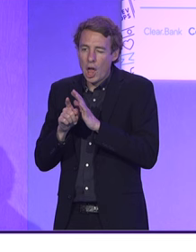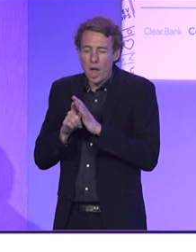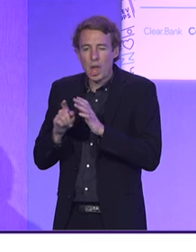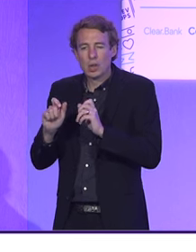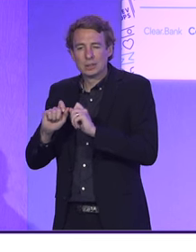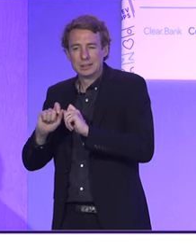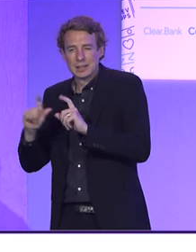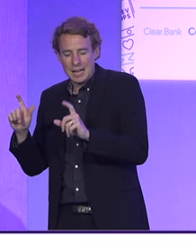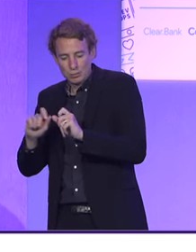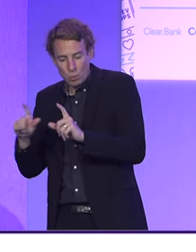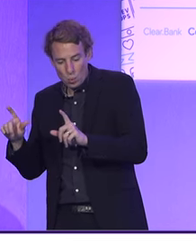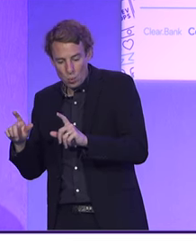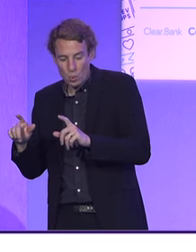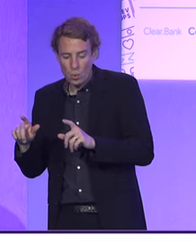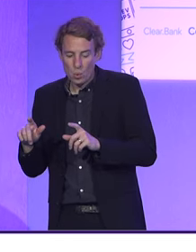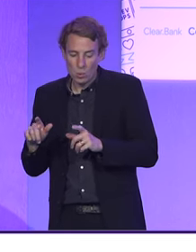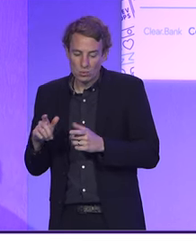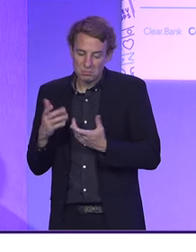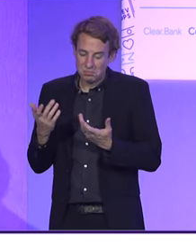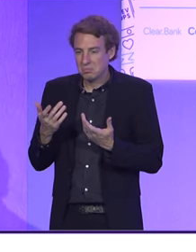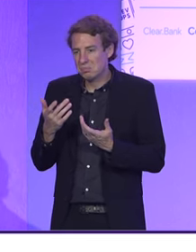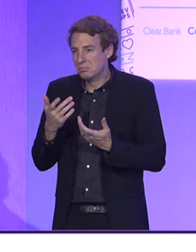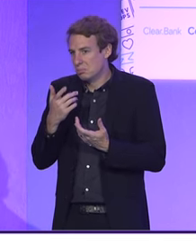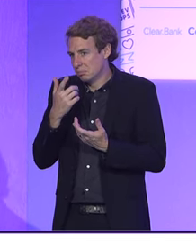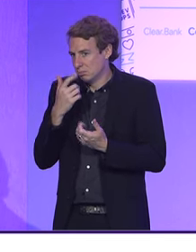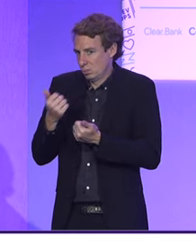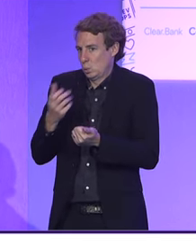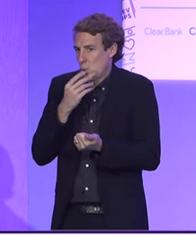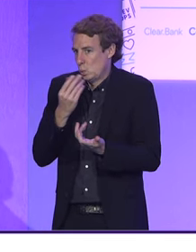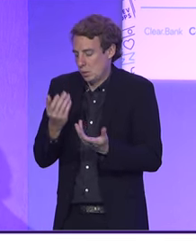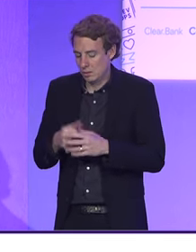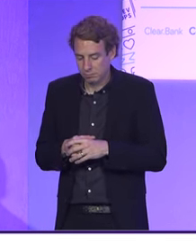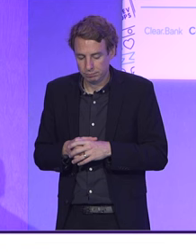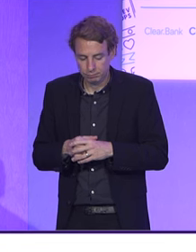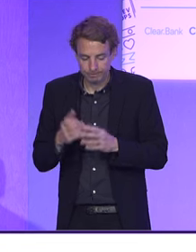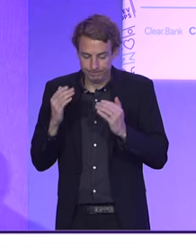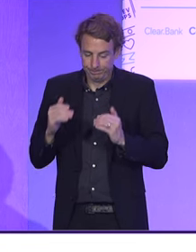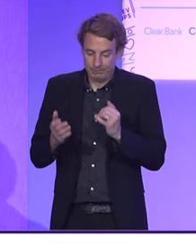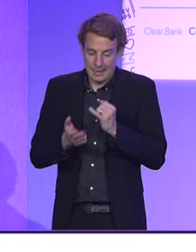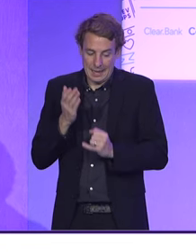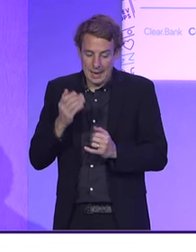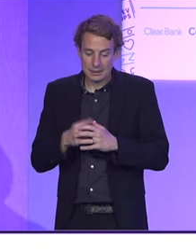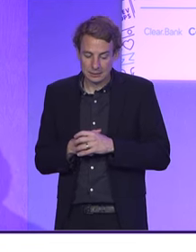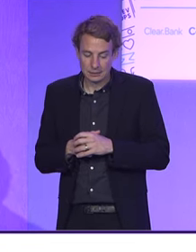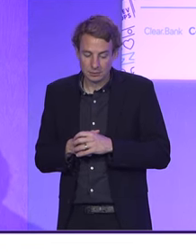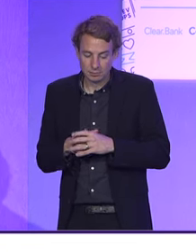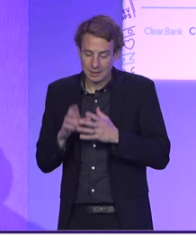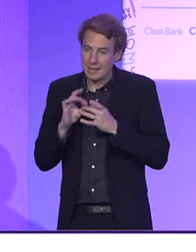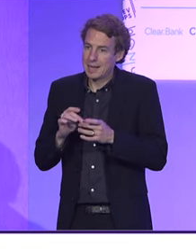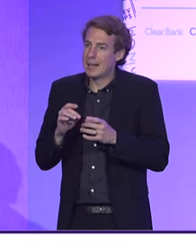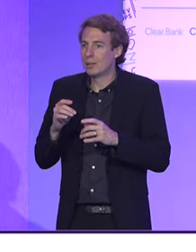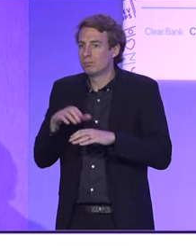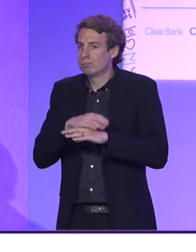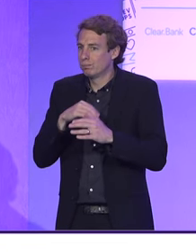things, is very easy to use, okay? And the last part about FinOps mindset is about being